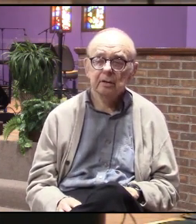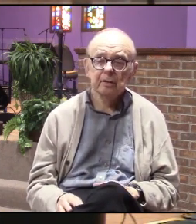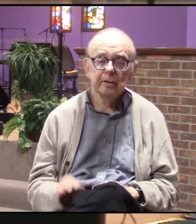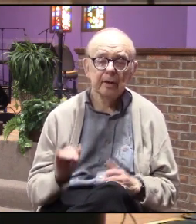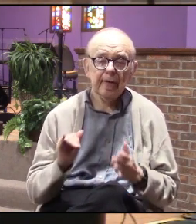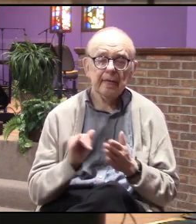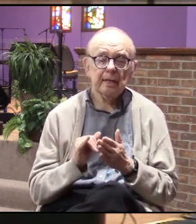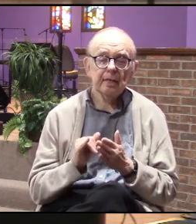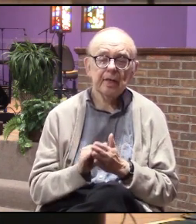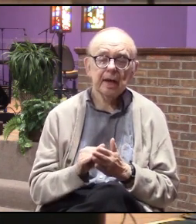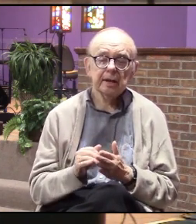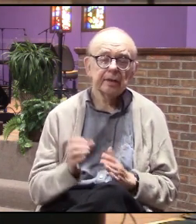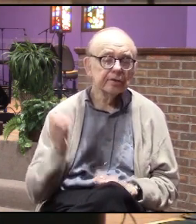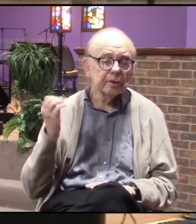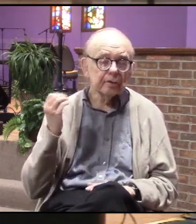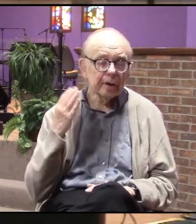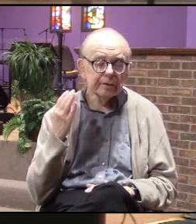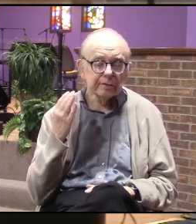That's grace.